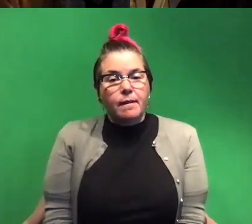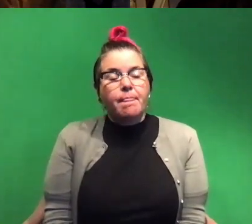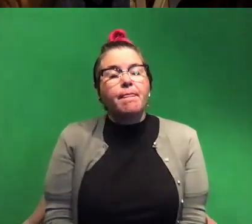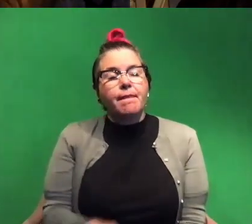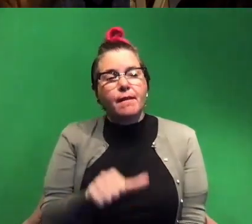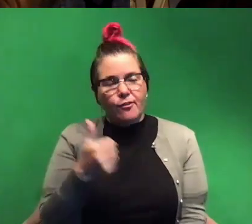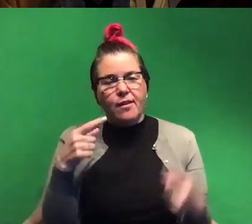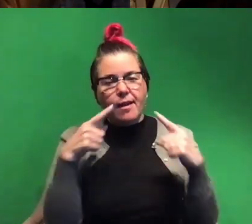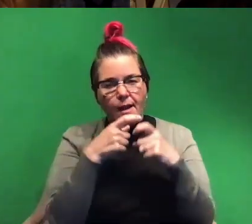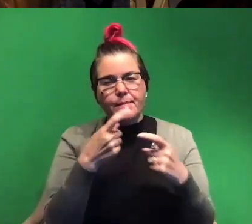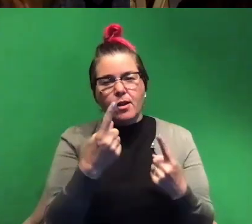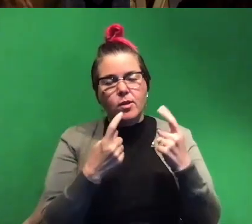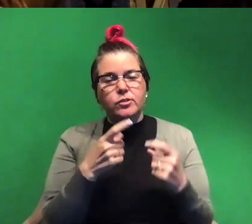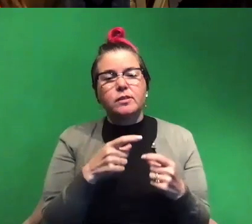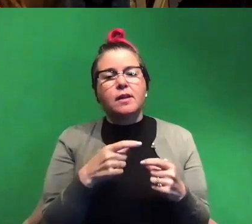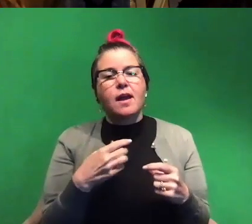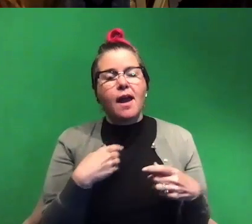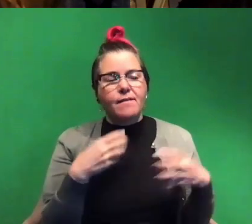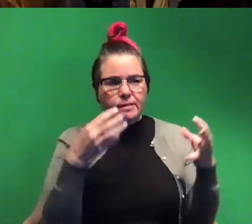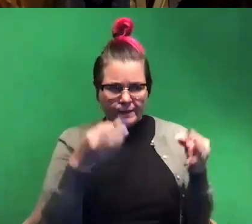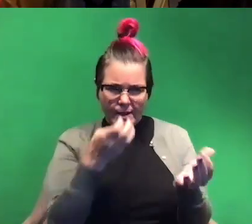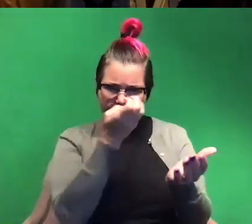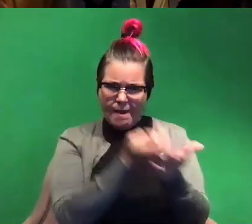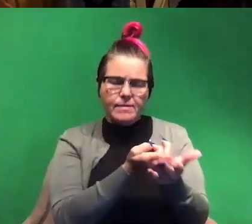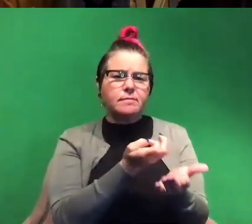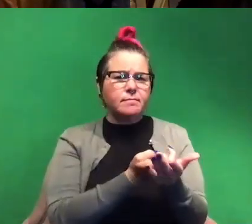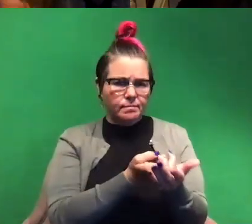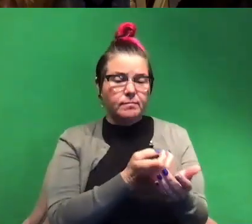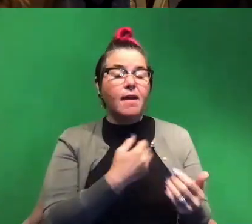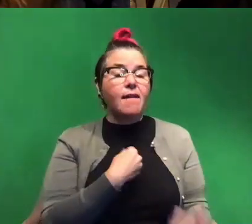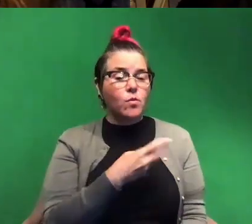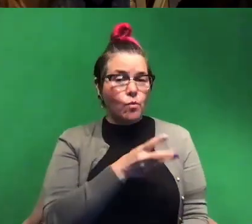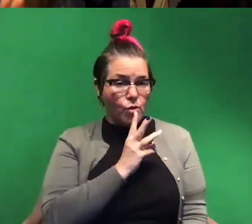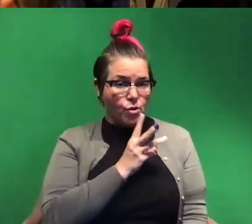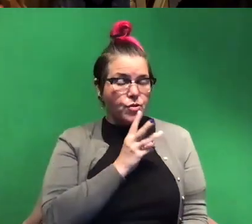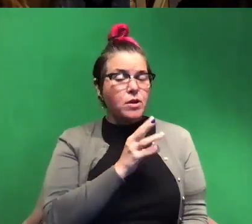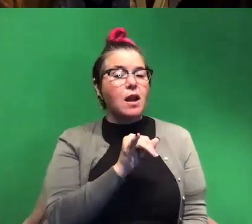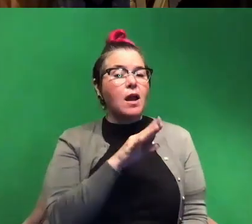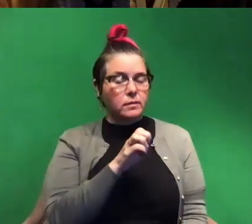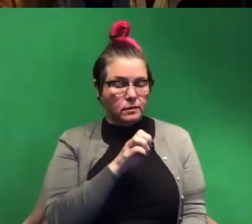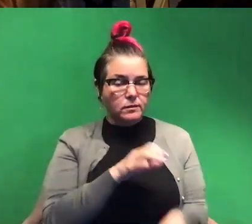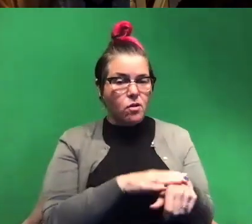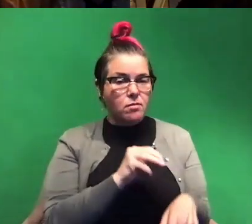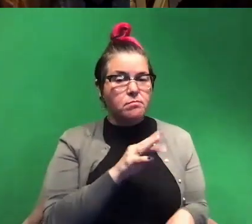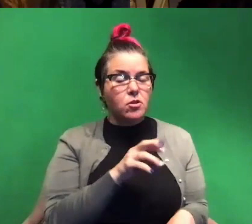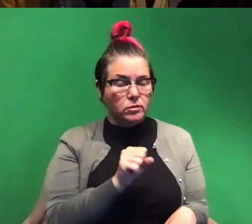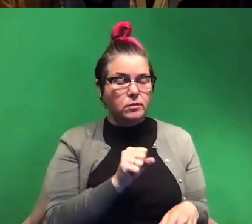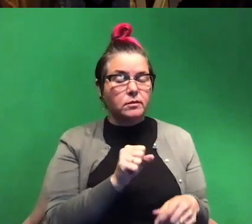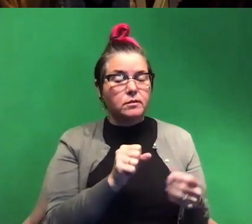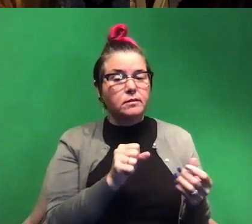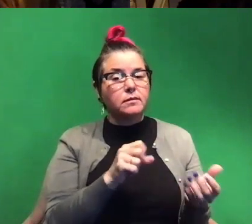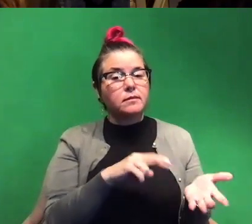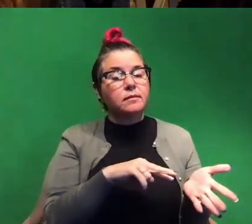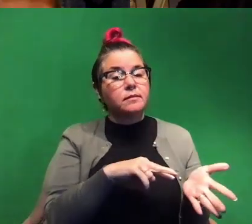complicated question. So we have definitive evidence that there is water on Mars and ice, and that could be extremely useful to